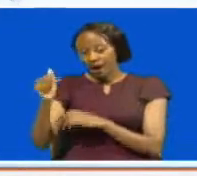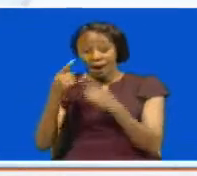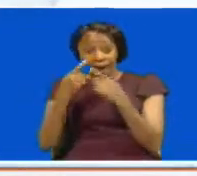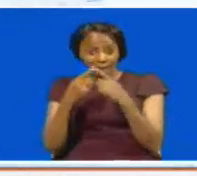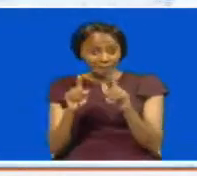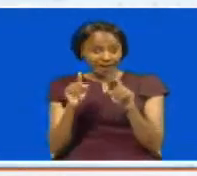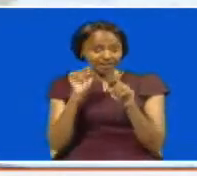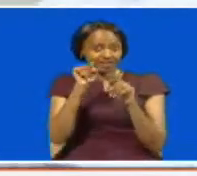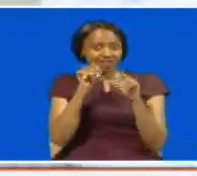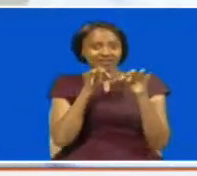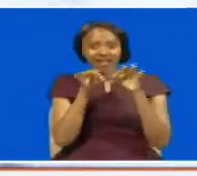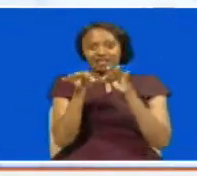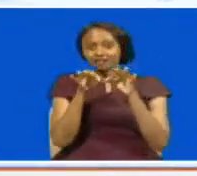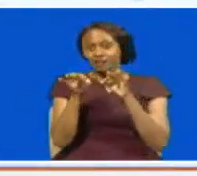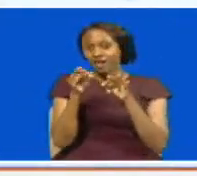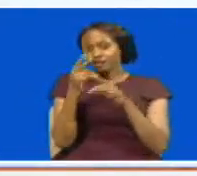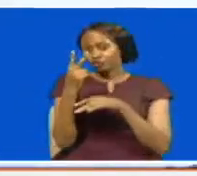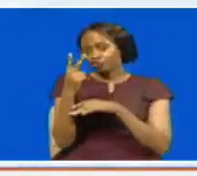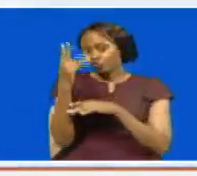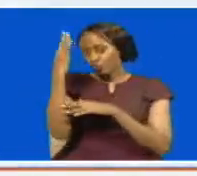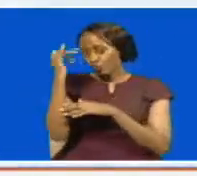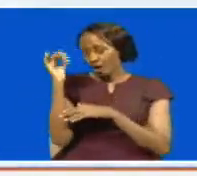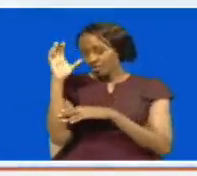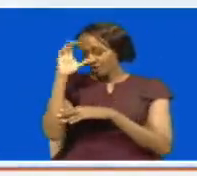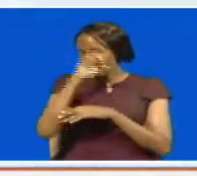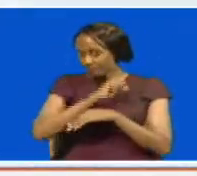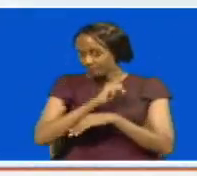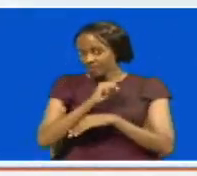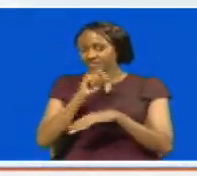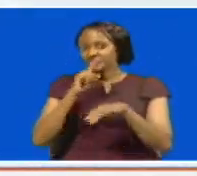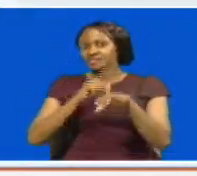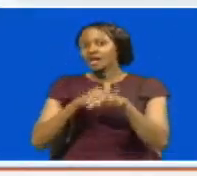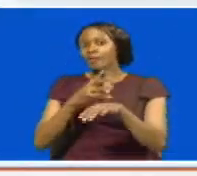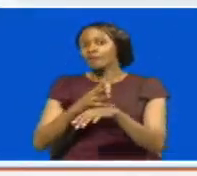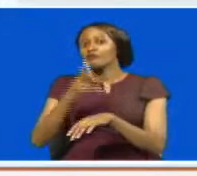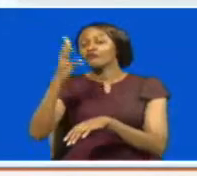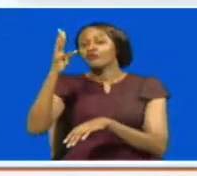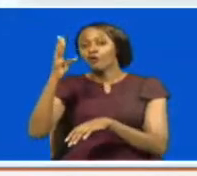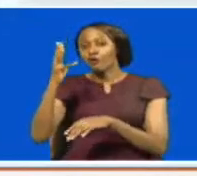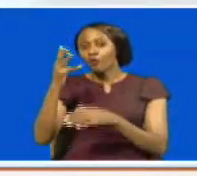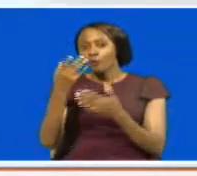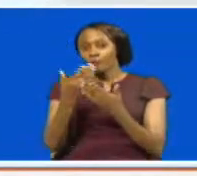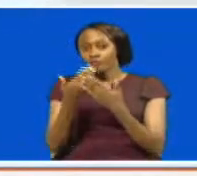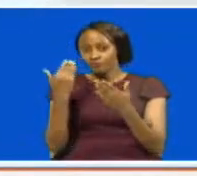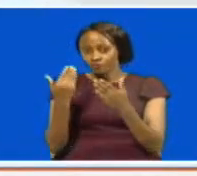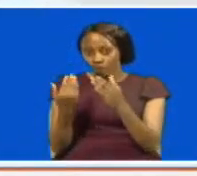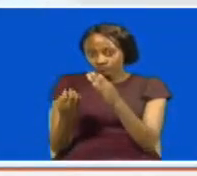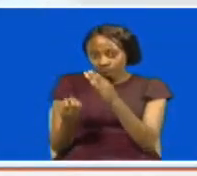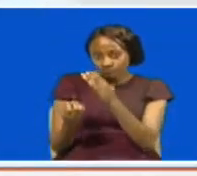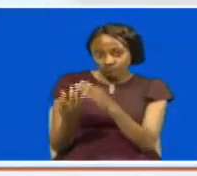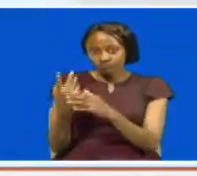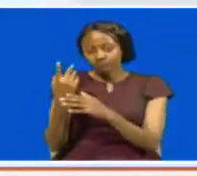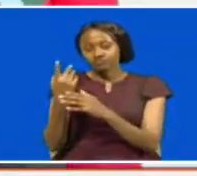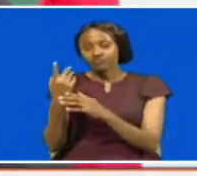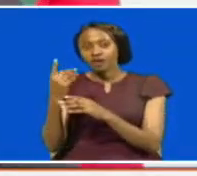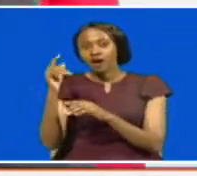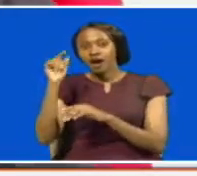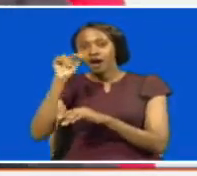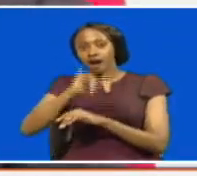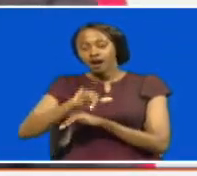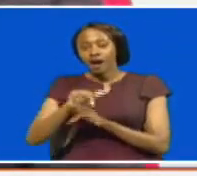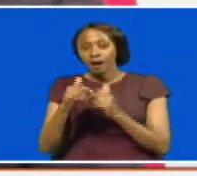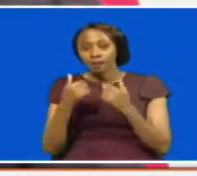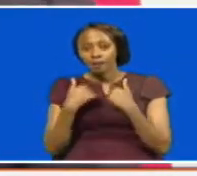Perhaps explaining why the two were missing in action until 4 p.m. in the evening, when they emerged seemingly with a concurrence. I